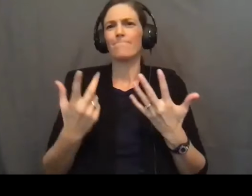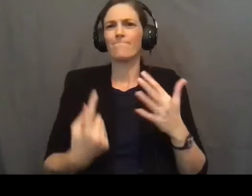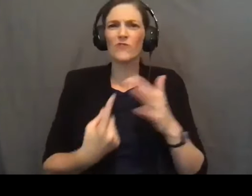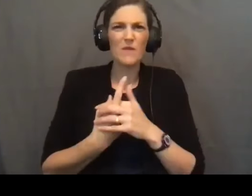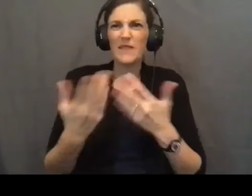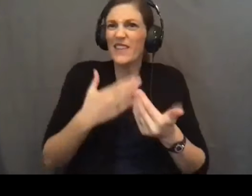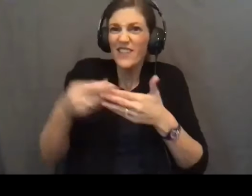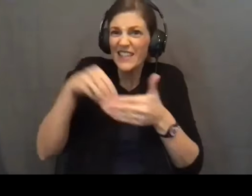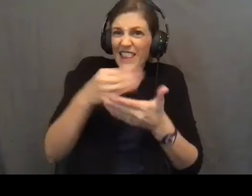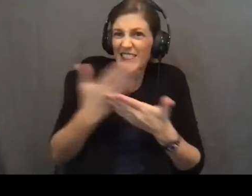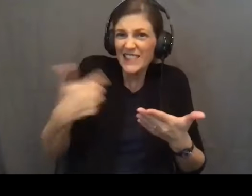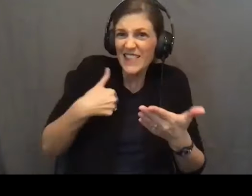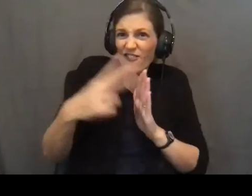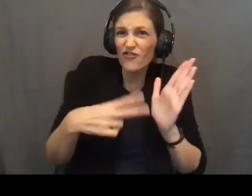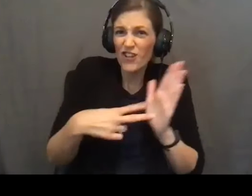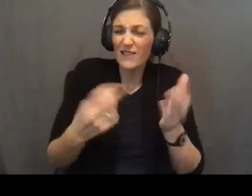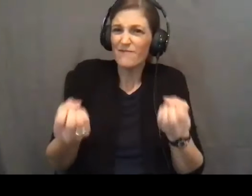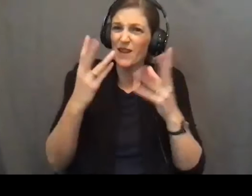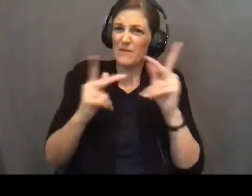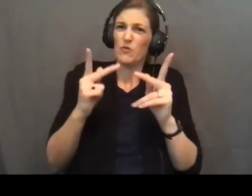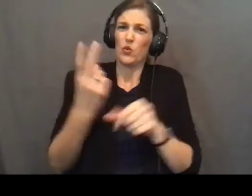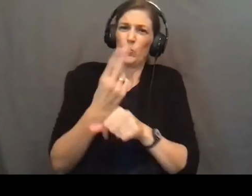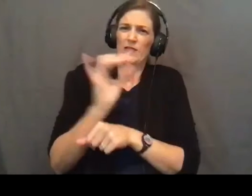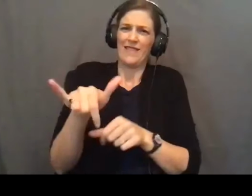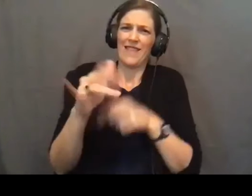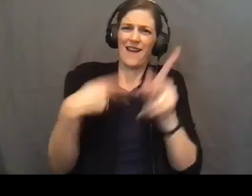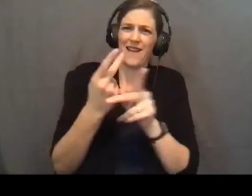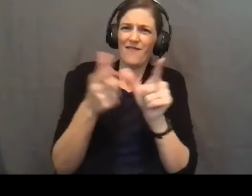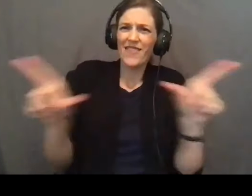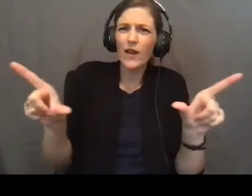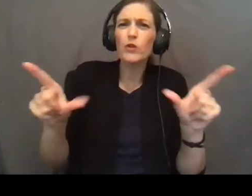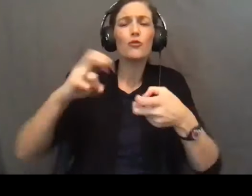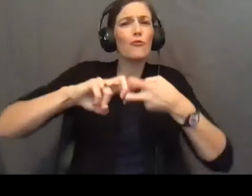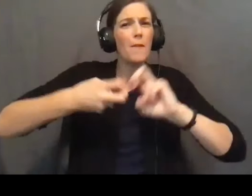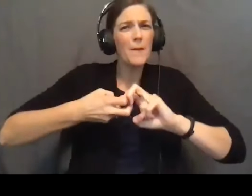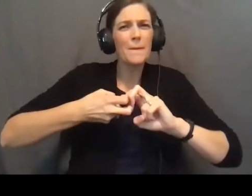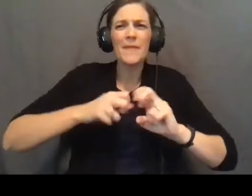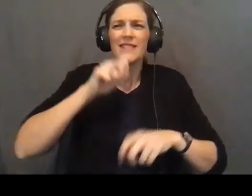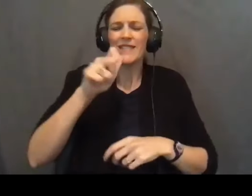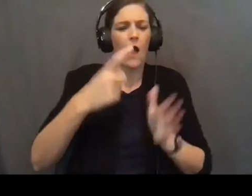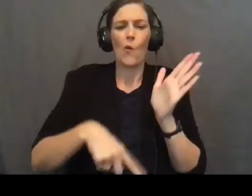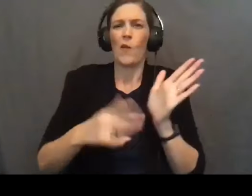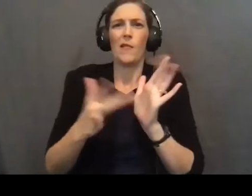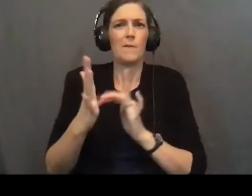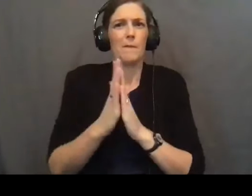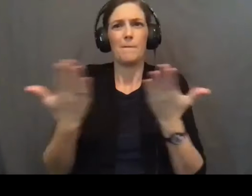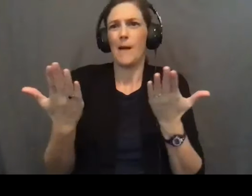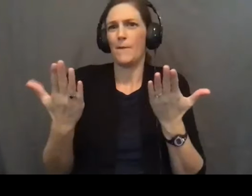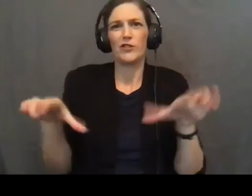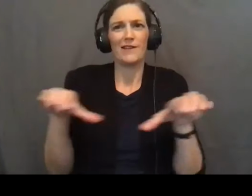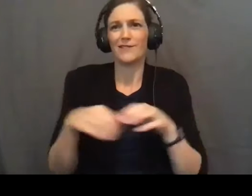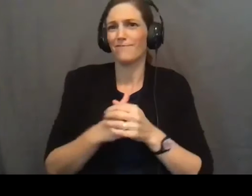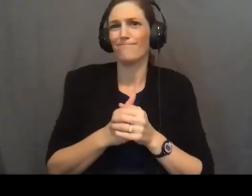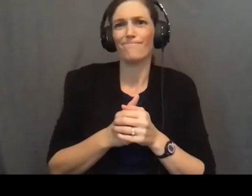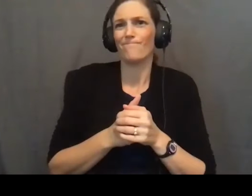read this week, a lot of people using that kind of language. The problem is that's not how the Bible uses these terms. In